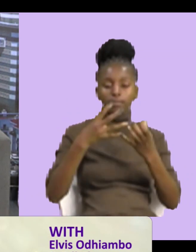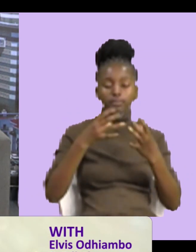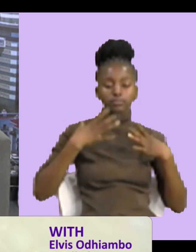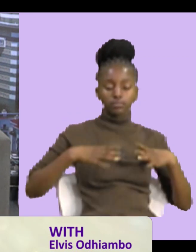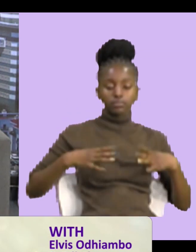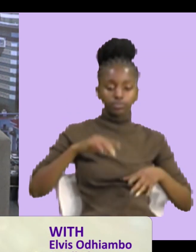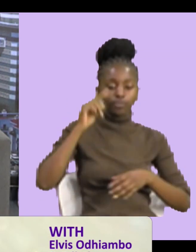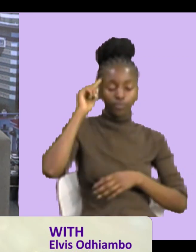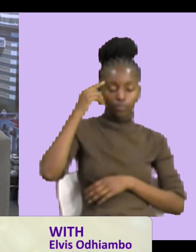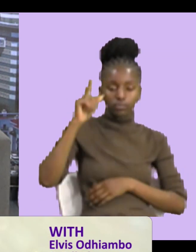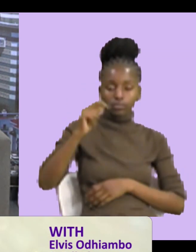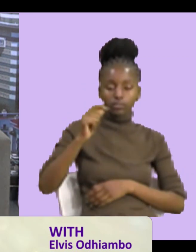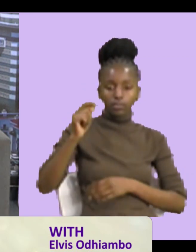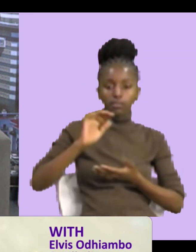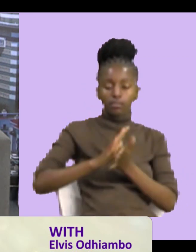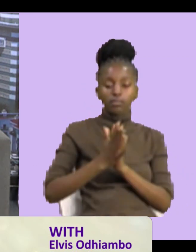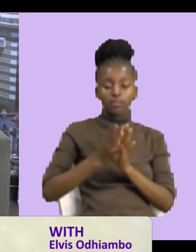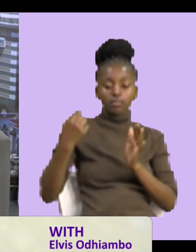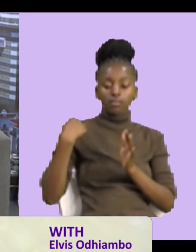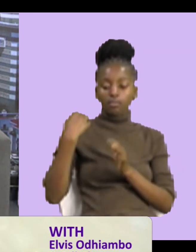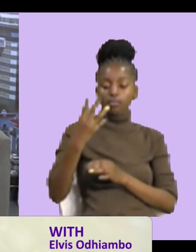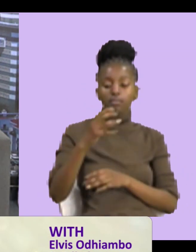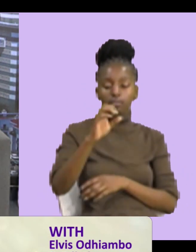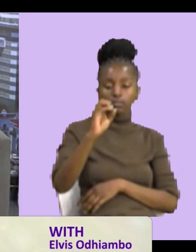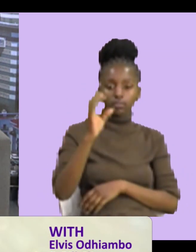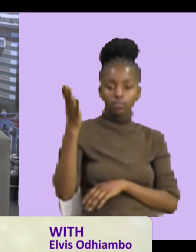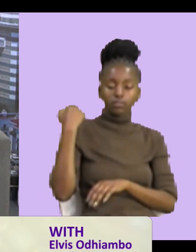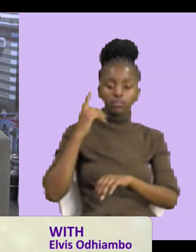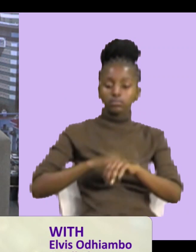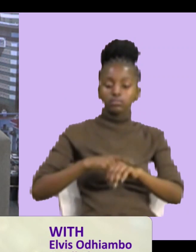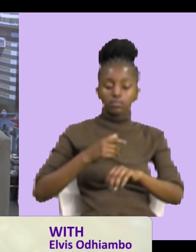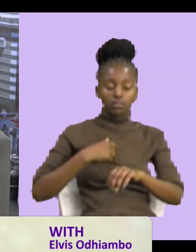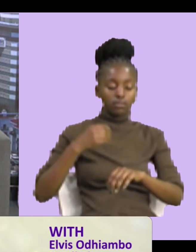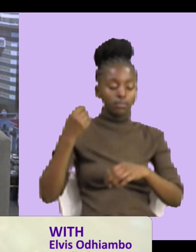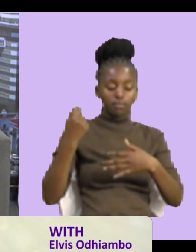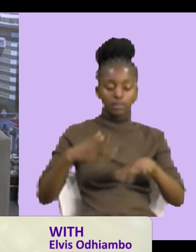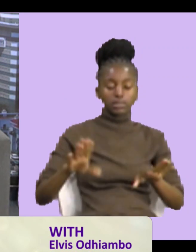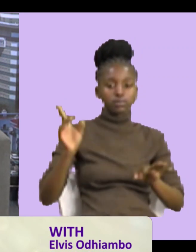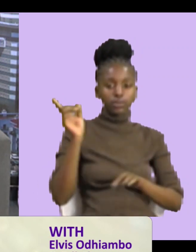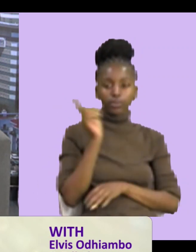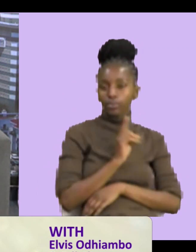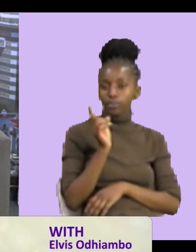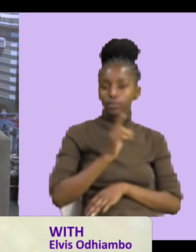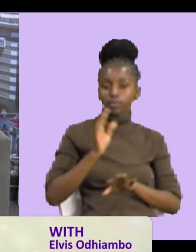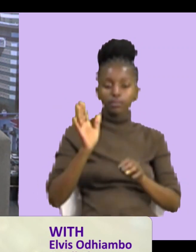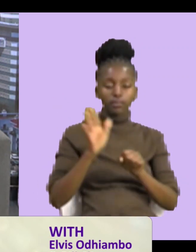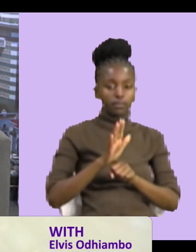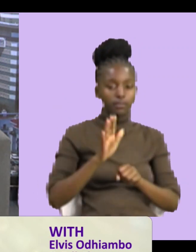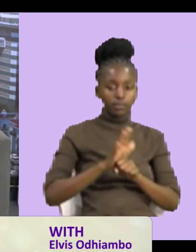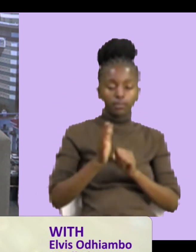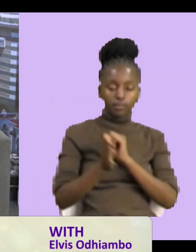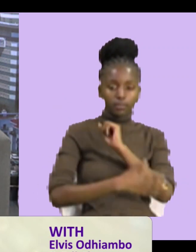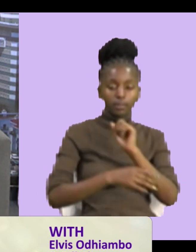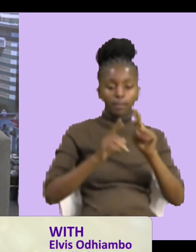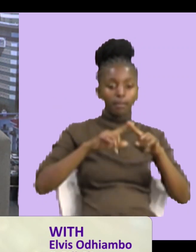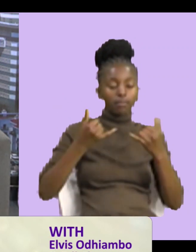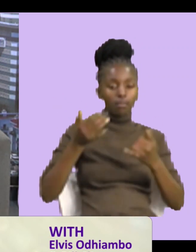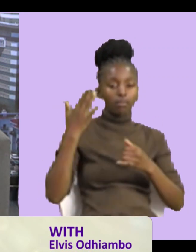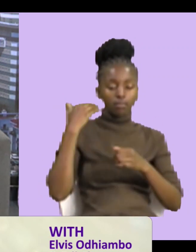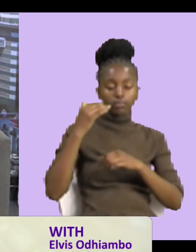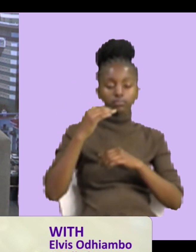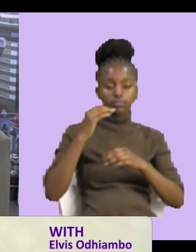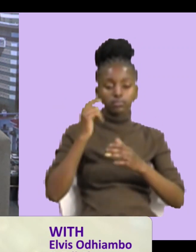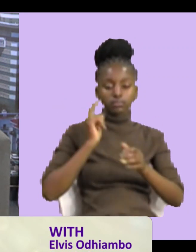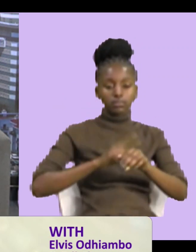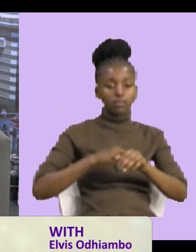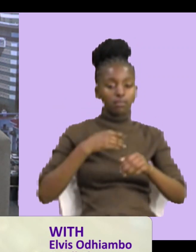here so far, because last season was quite a mess for them. This time round, coach Ange Postecoglou came in and